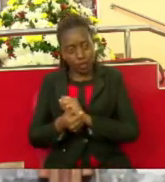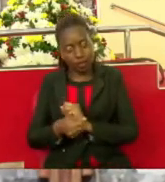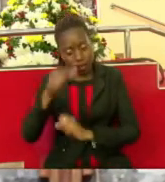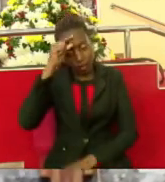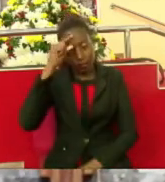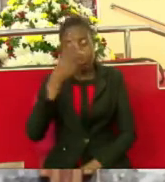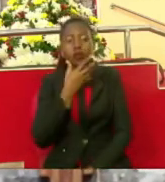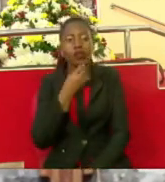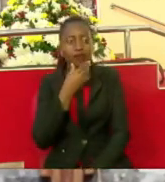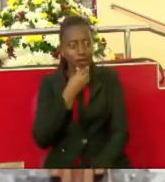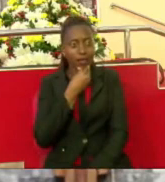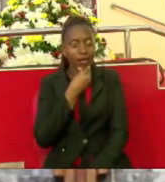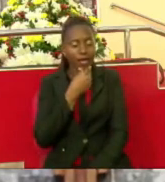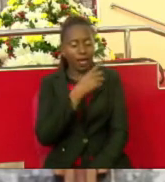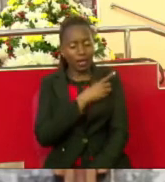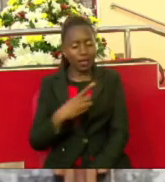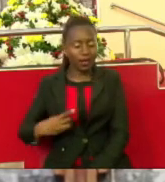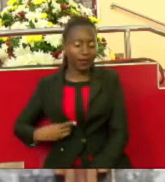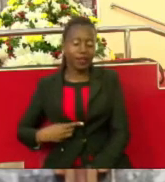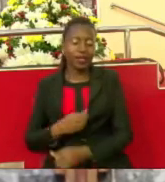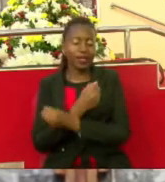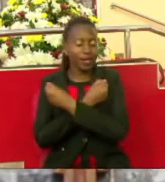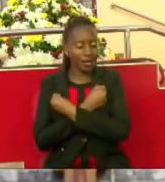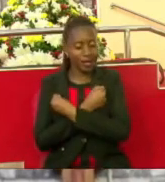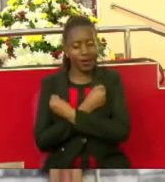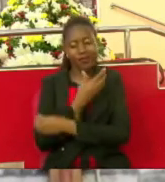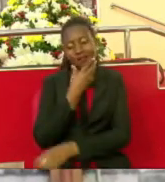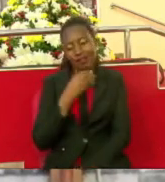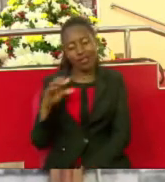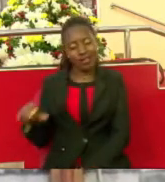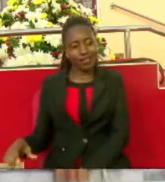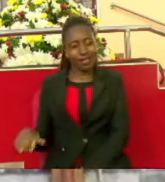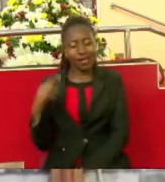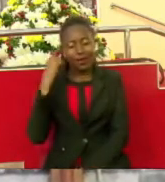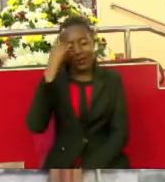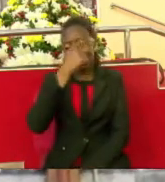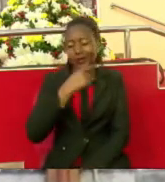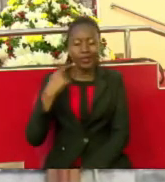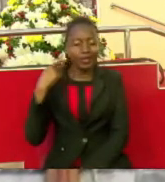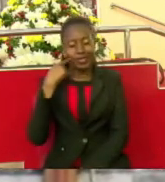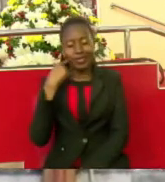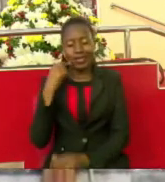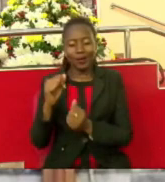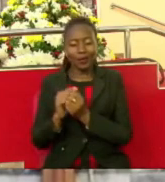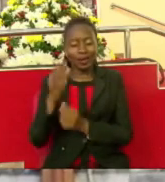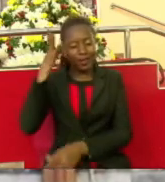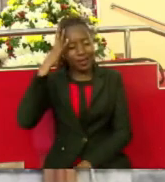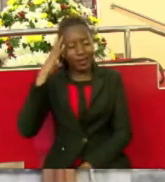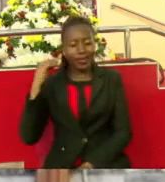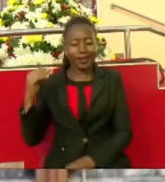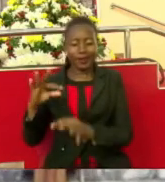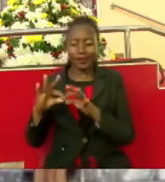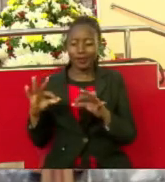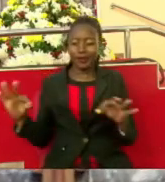really loved this son. Alimpenda sana huyu mwana. The handsome guy with long hair. Alikuwa na nywele ndefu mtanashati.